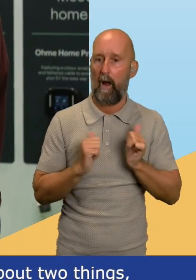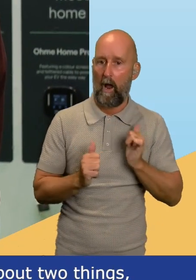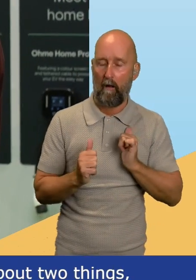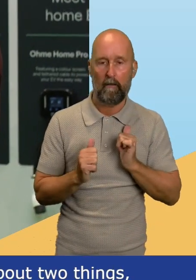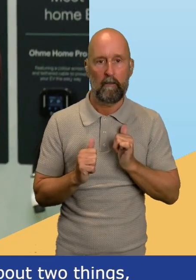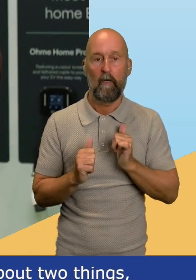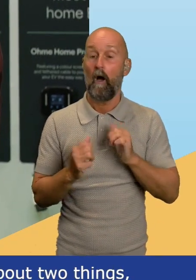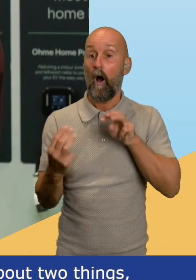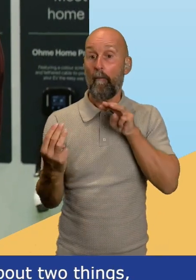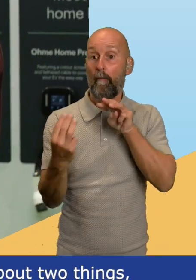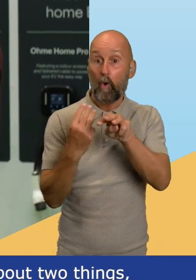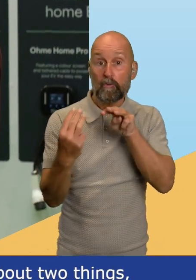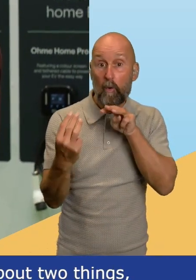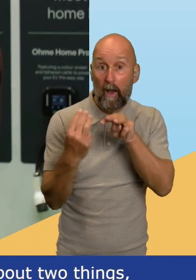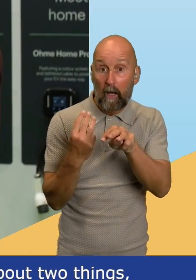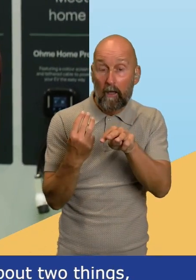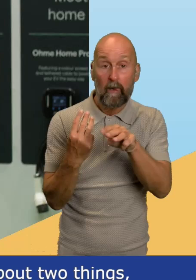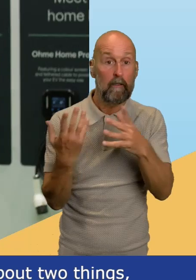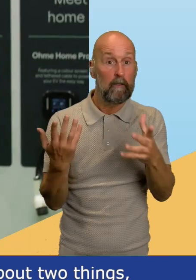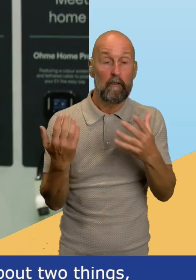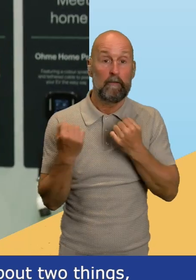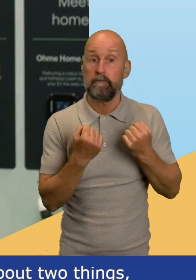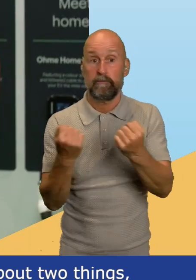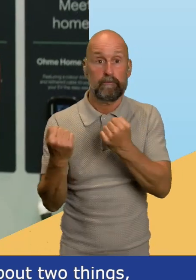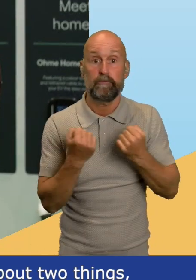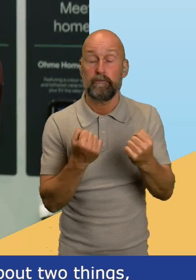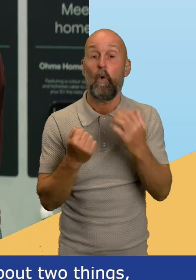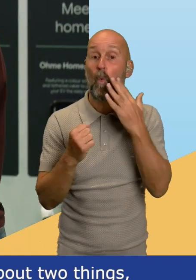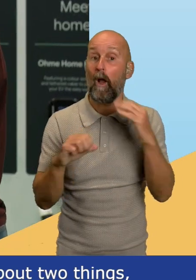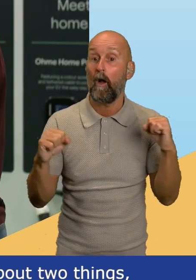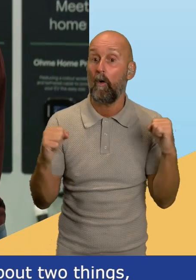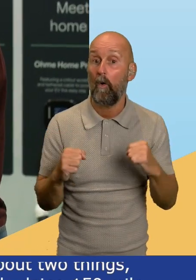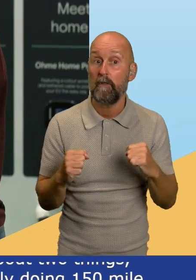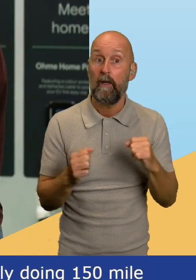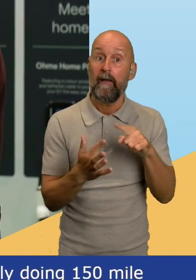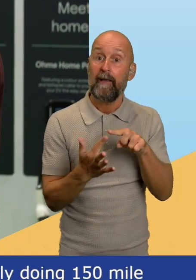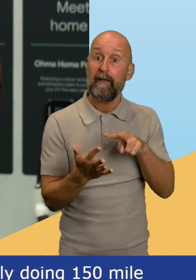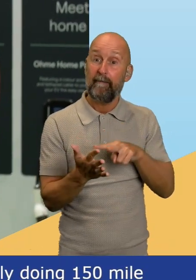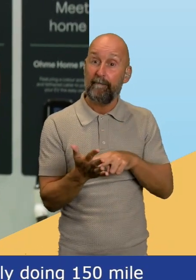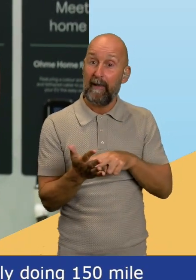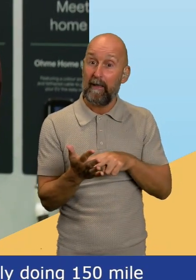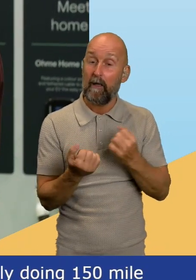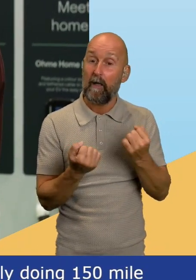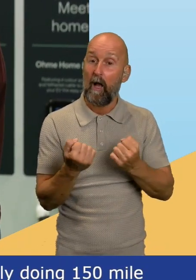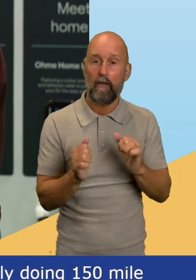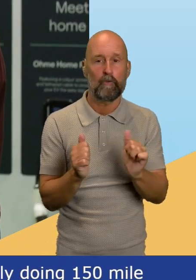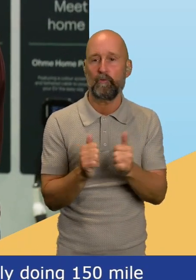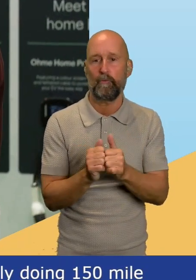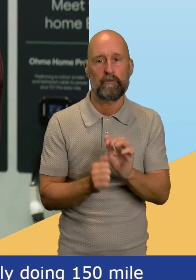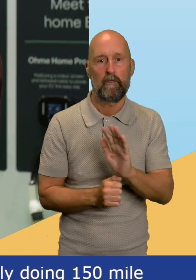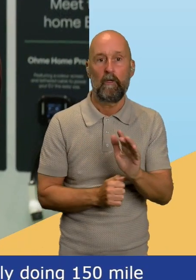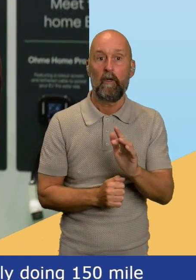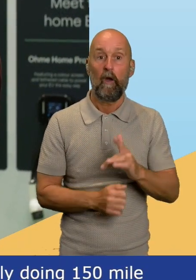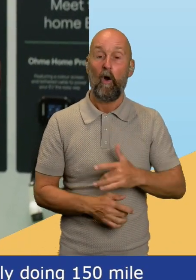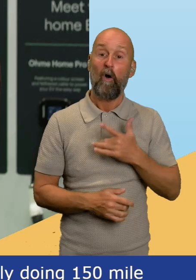on the motorway, for whatever reason you're going to be driving in cold weather, it might be that an EV's not quite right for you yet unless you're very confident with